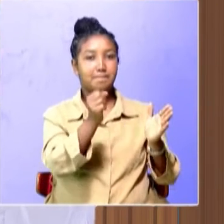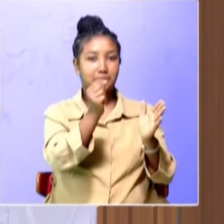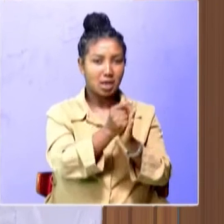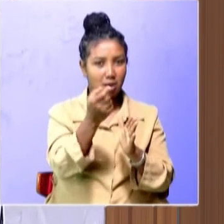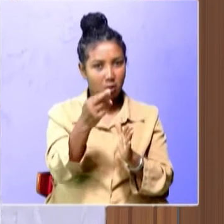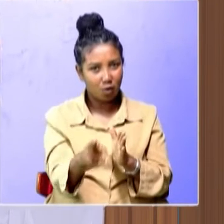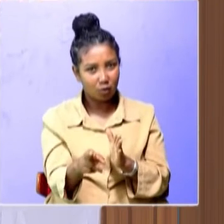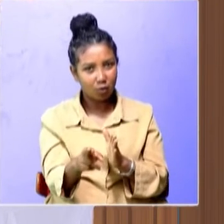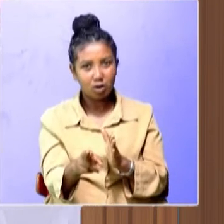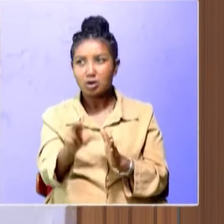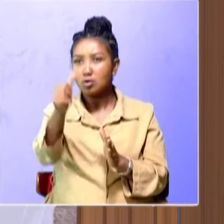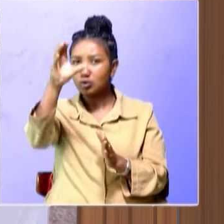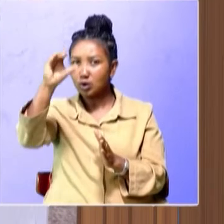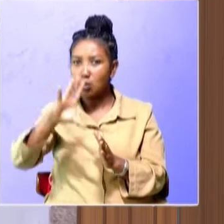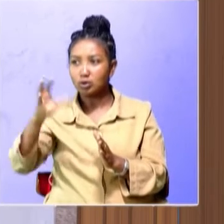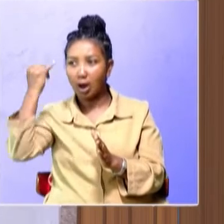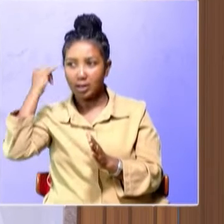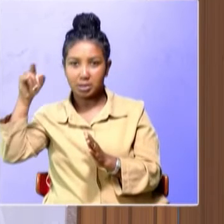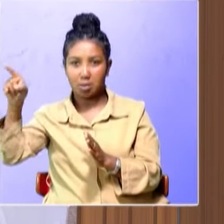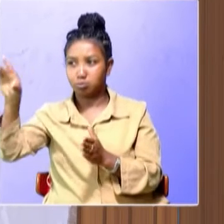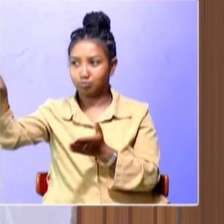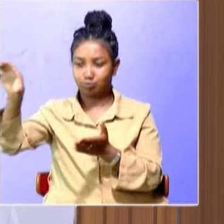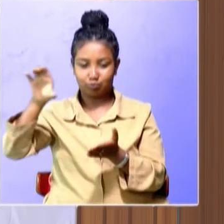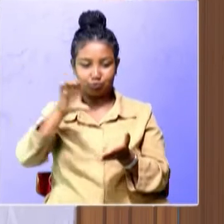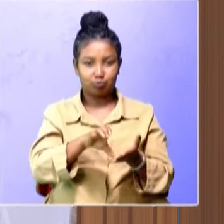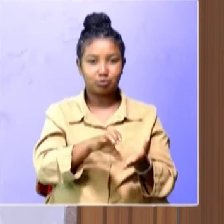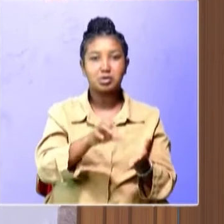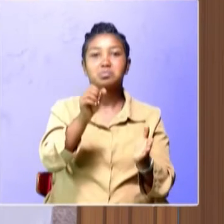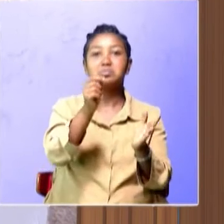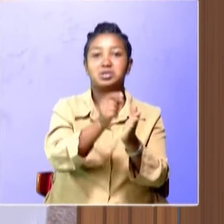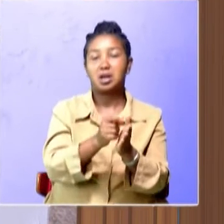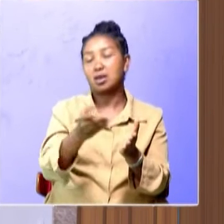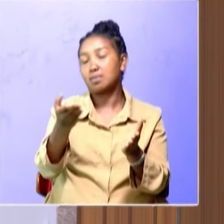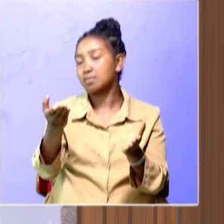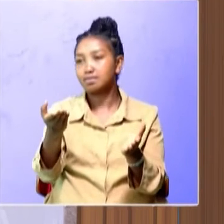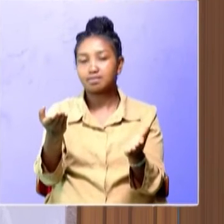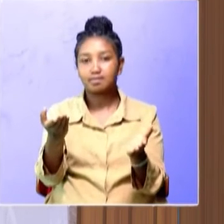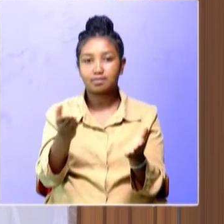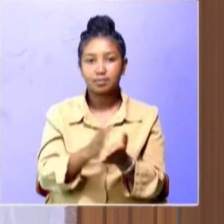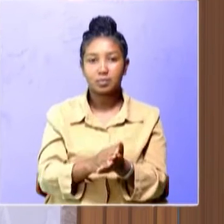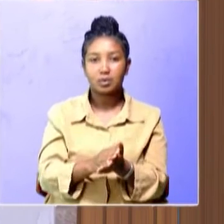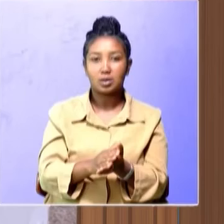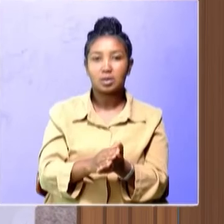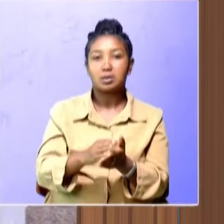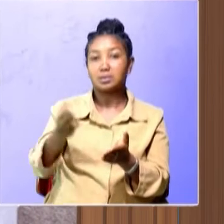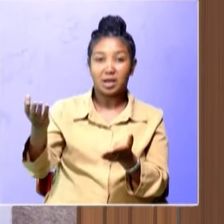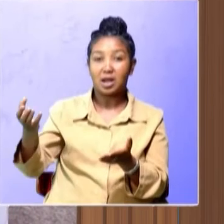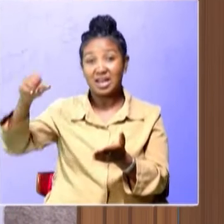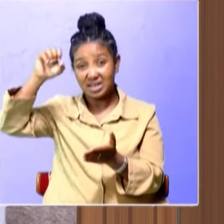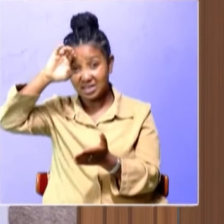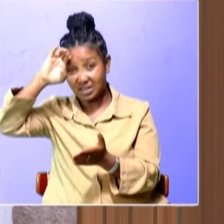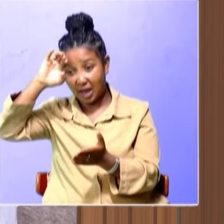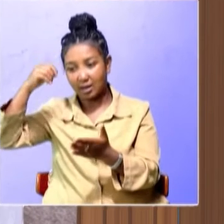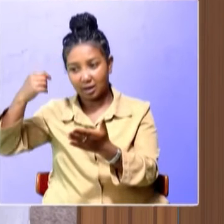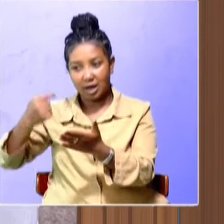examples or scholar views under quotation. You can say, for example, you can say, Einstein said this and